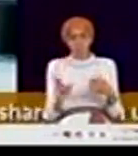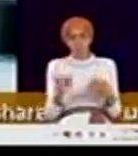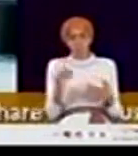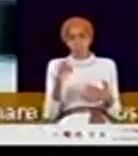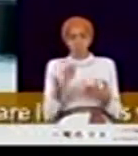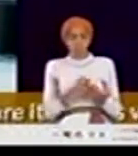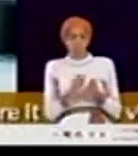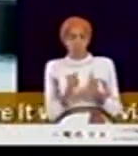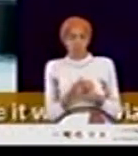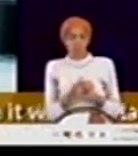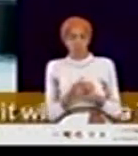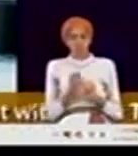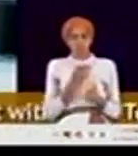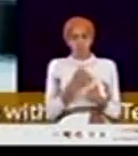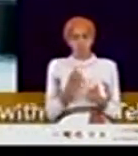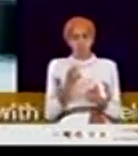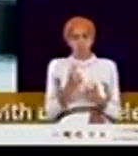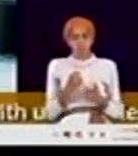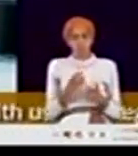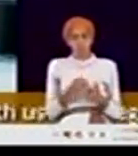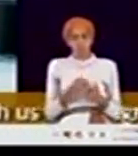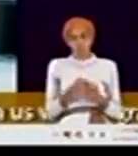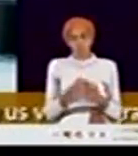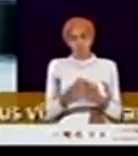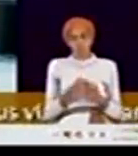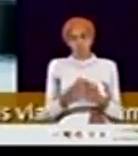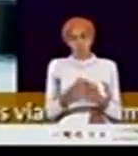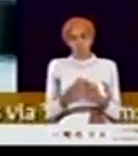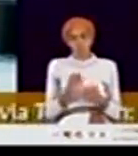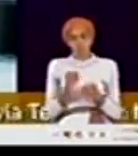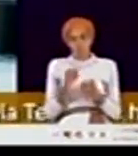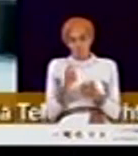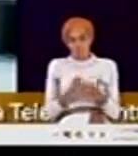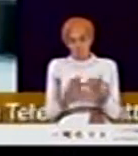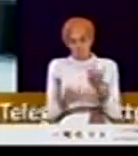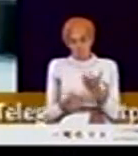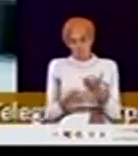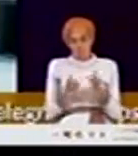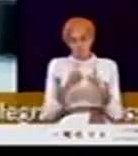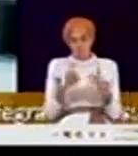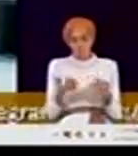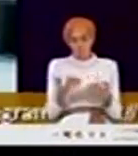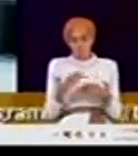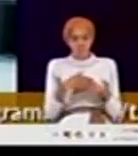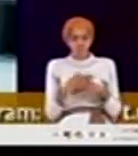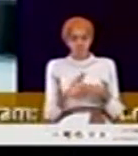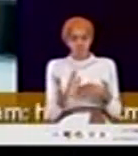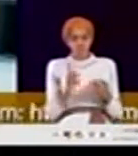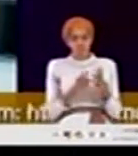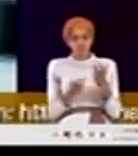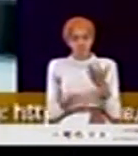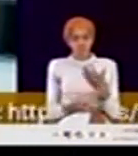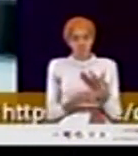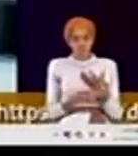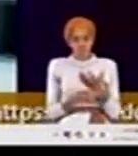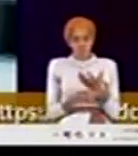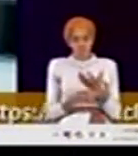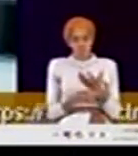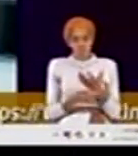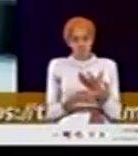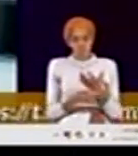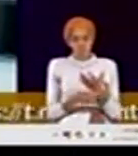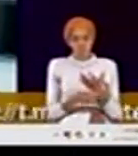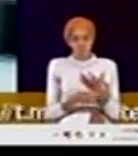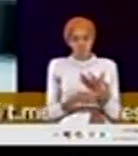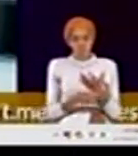year 2021. So I just go there. After the program, I see, I carry the Bible.